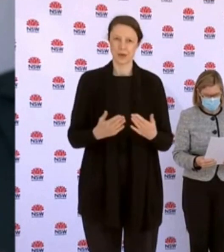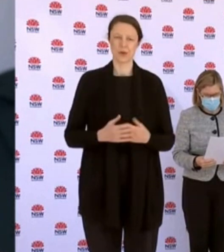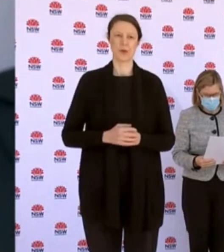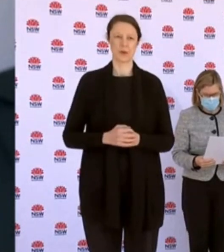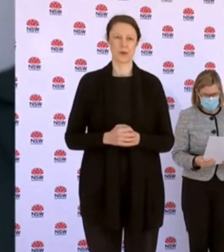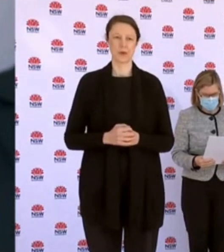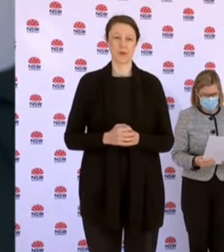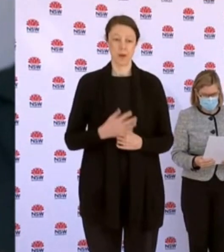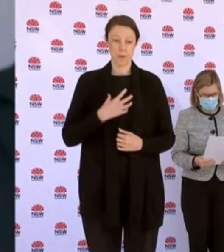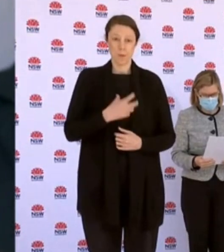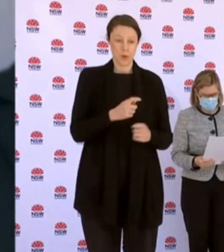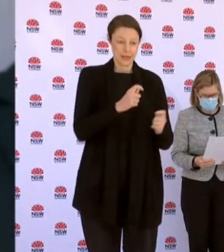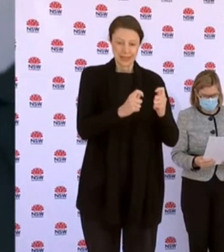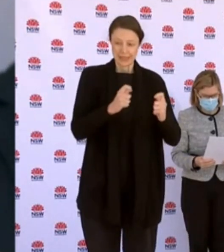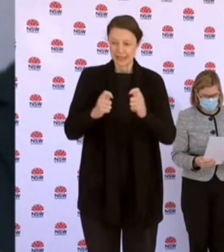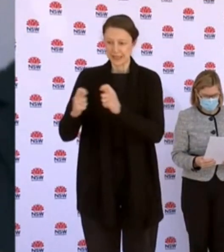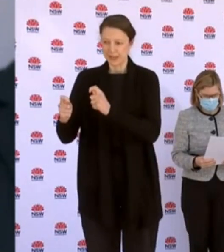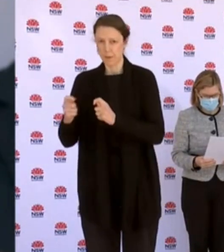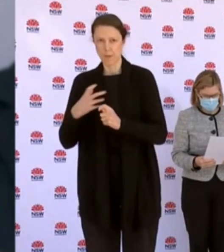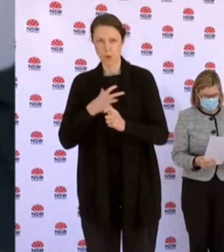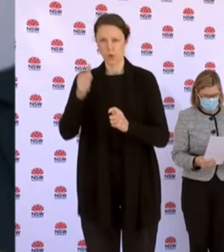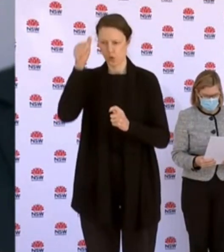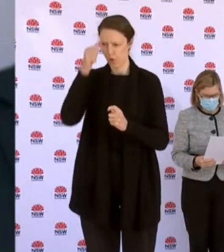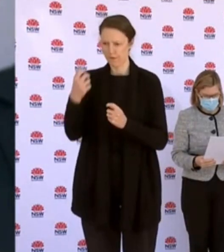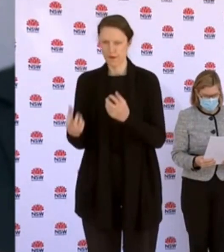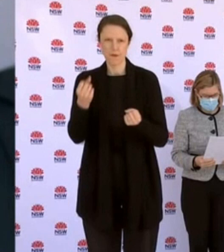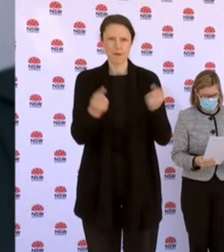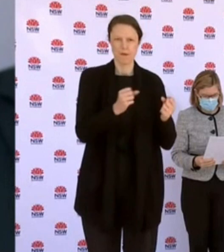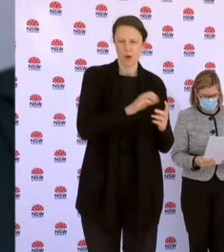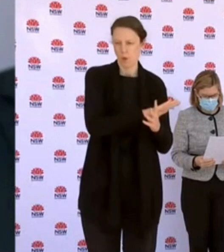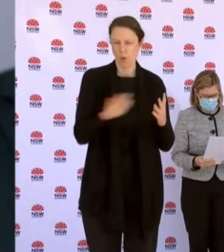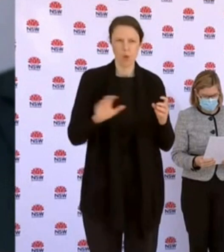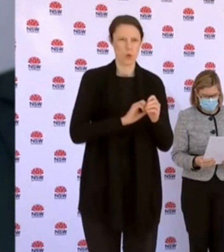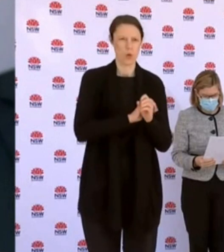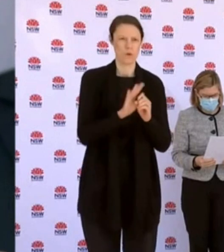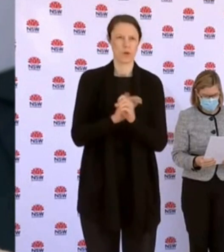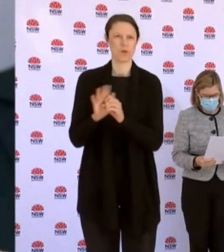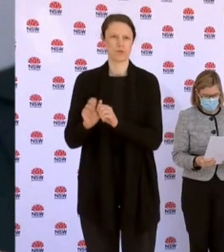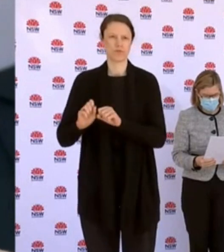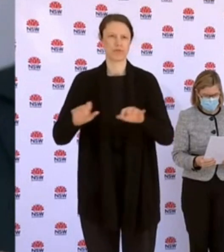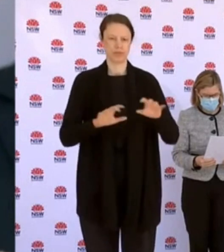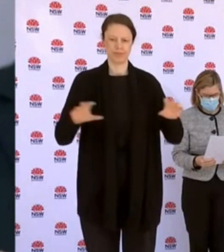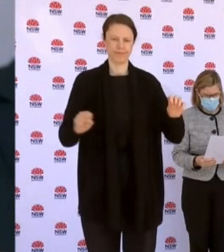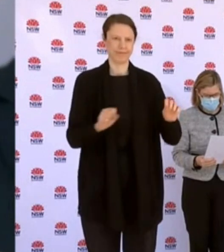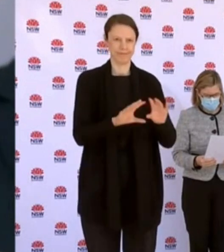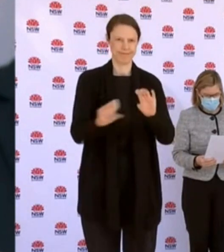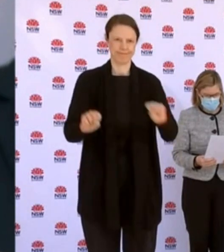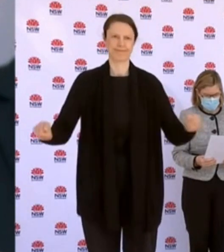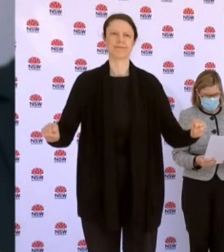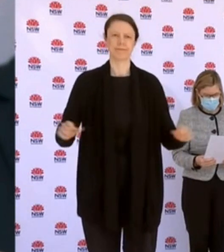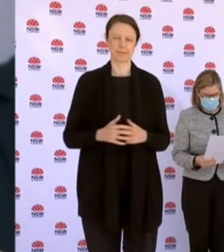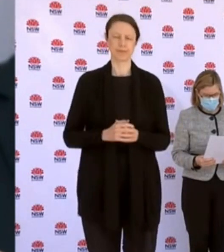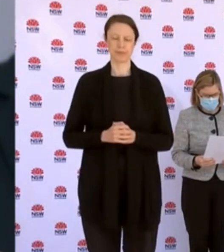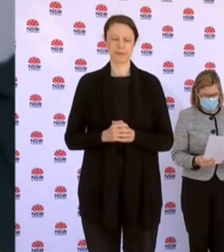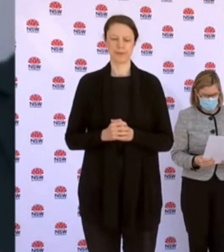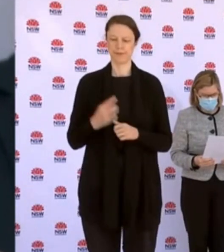tests we have, the more we're able to make sure that we're not missing any chains of community transmission. Now, in the last 24 hours,